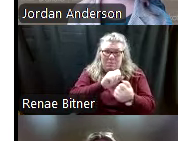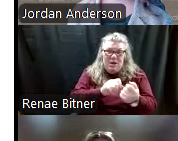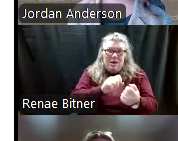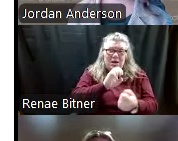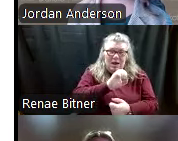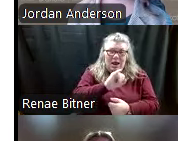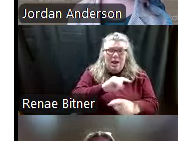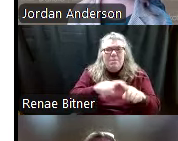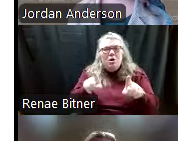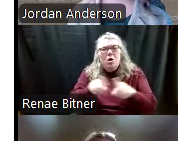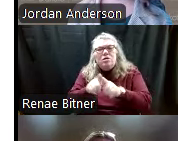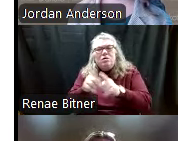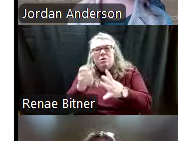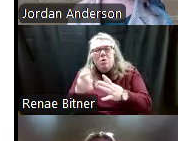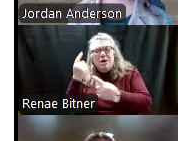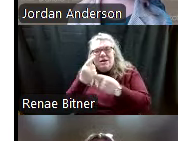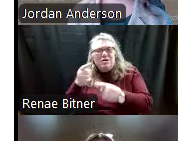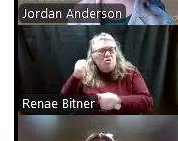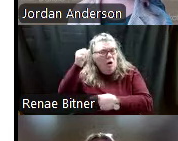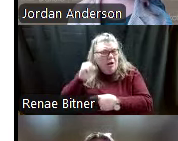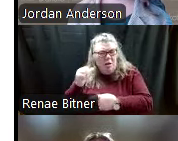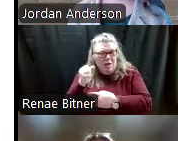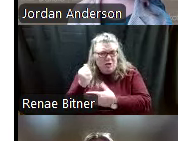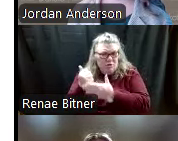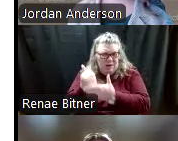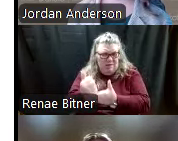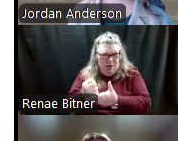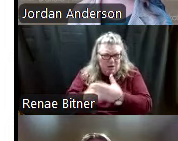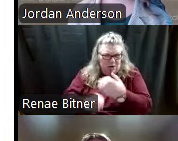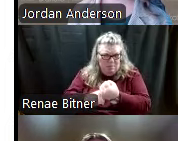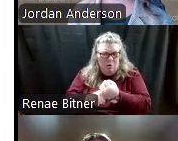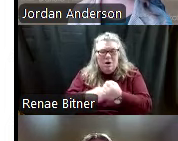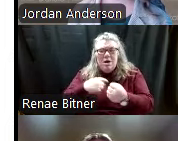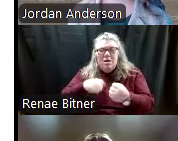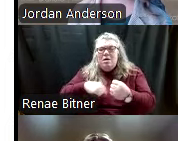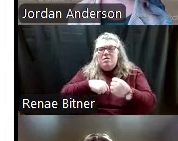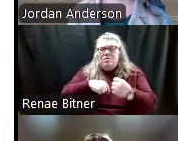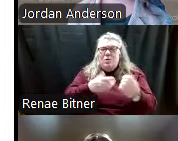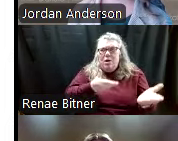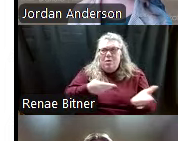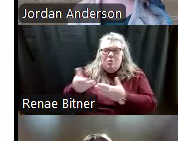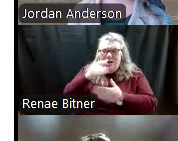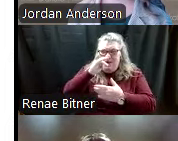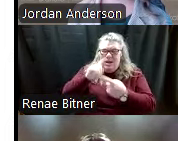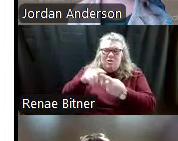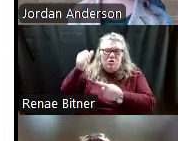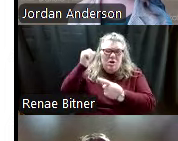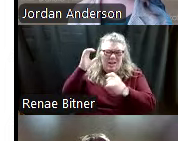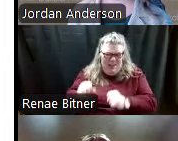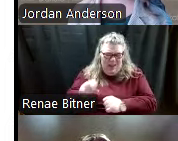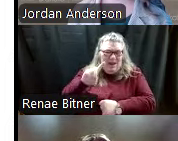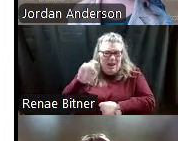at audiological intervention, so that we are getting these kiddos to their audiologist that can do the